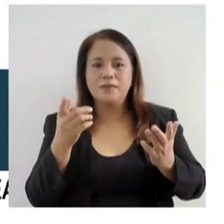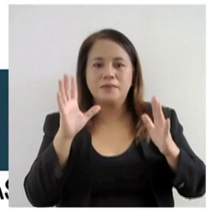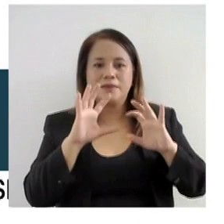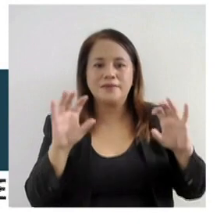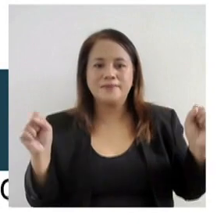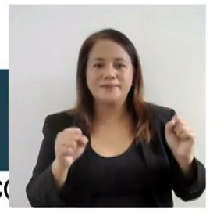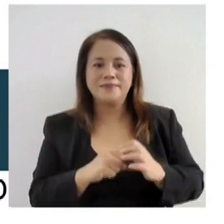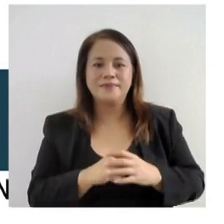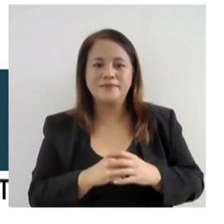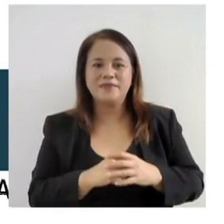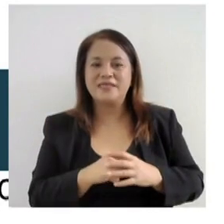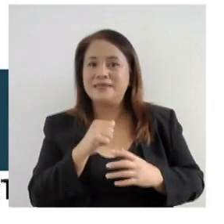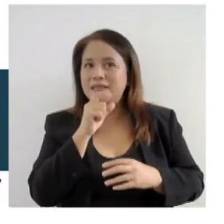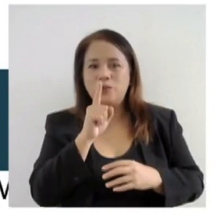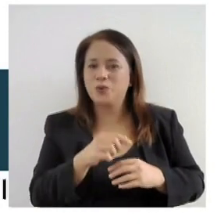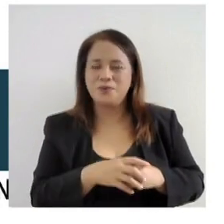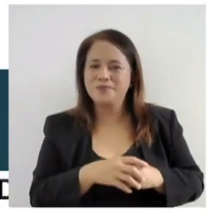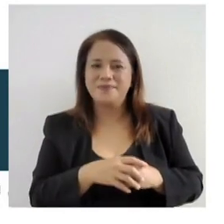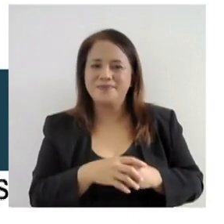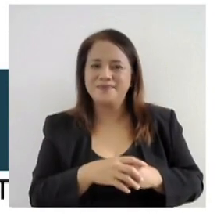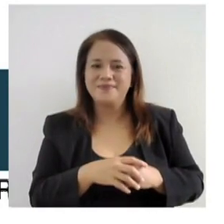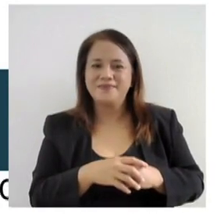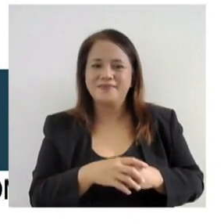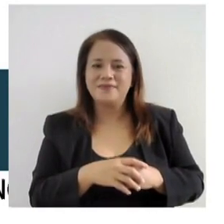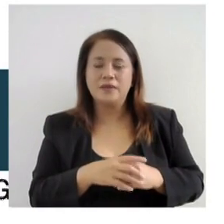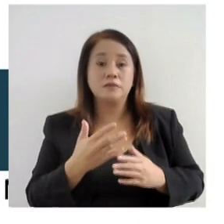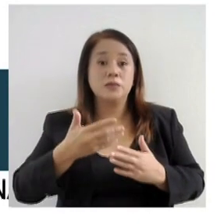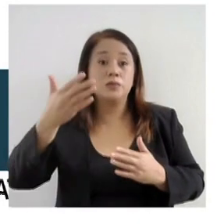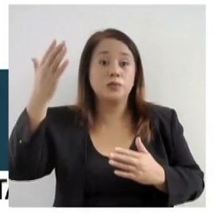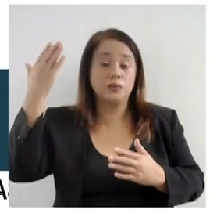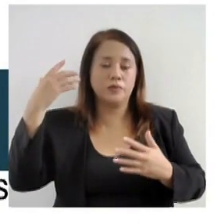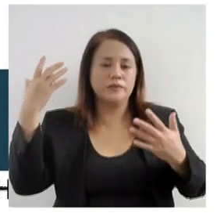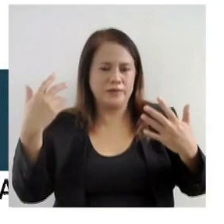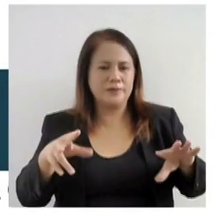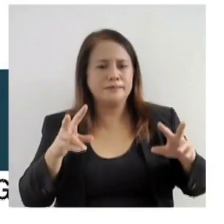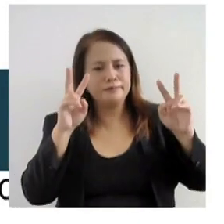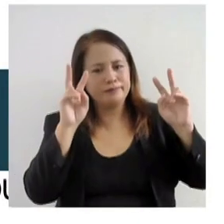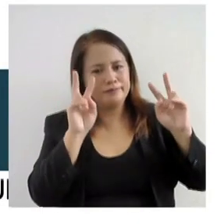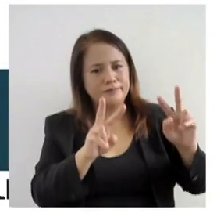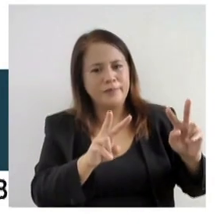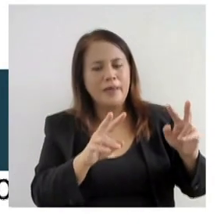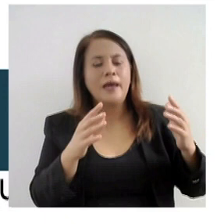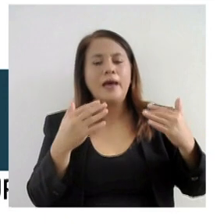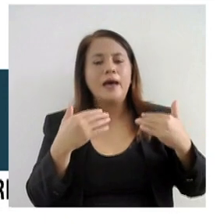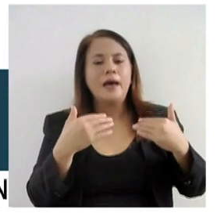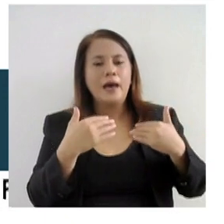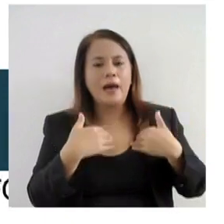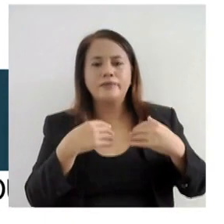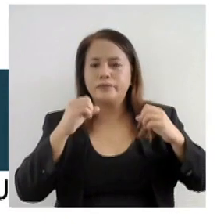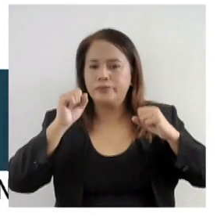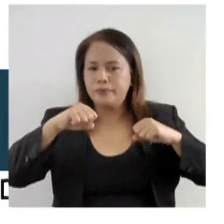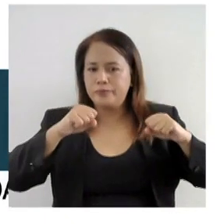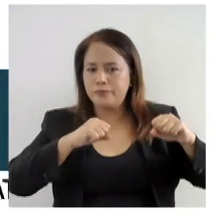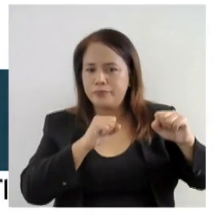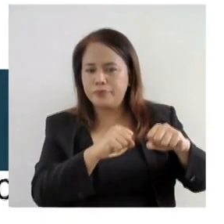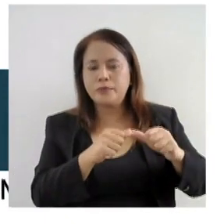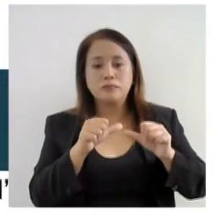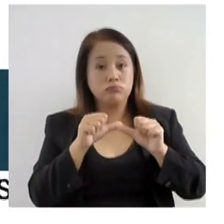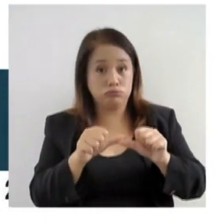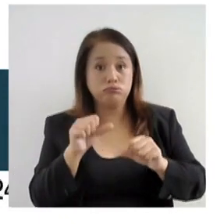Di po yung totoo eh. Kasi ng mga nakaraan, nakita naman natin, may mga agreements na nagpo-pursue